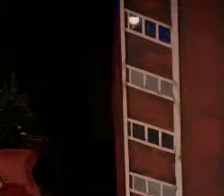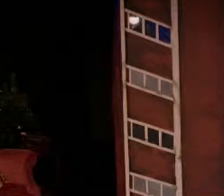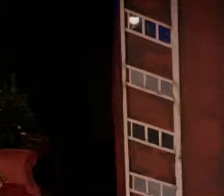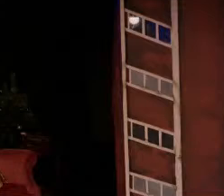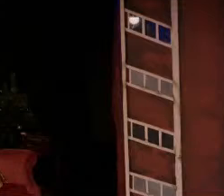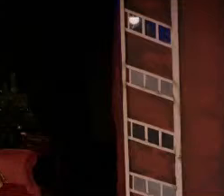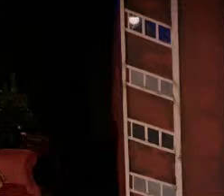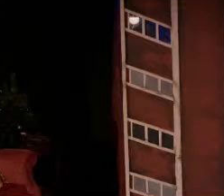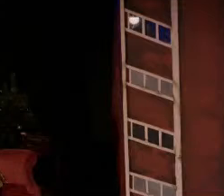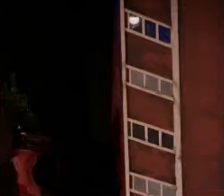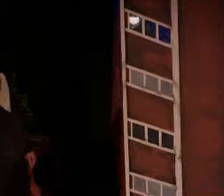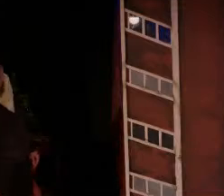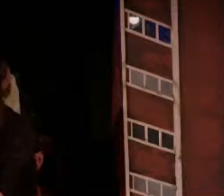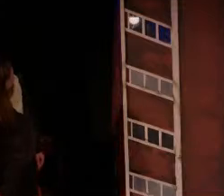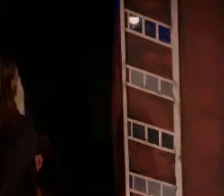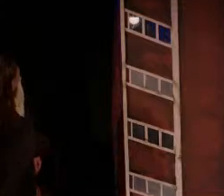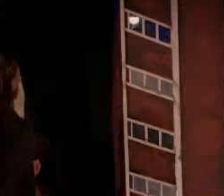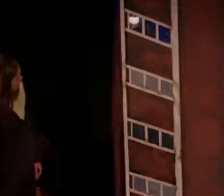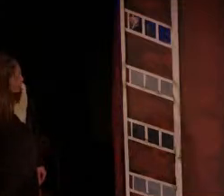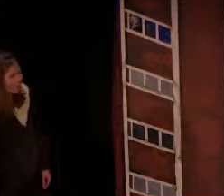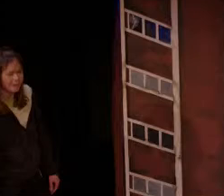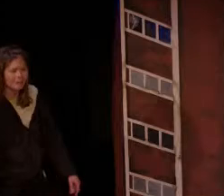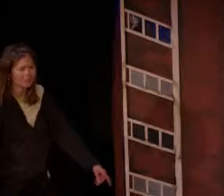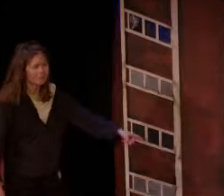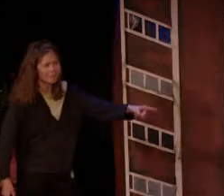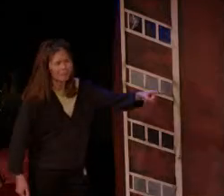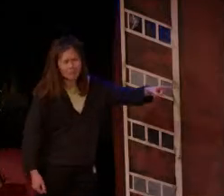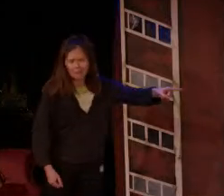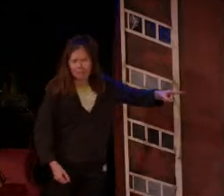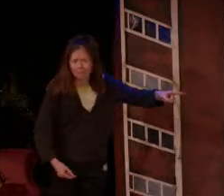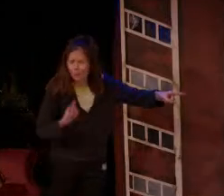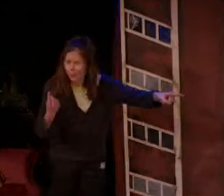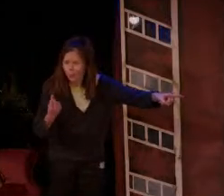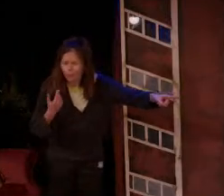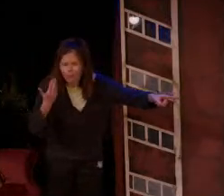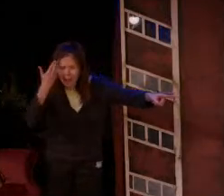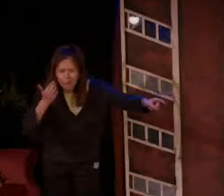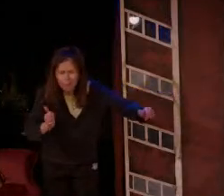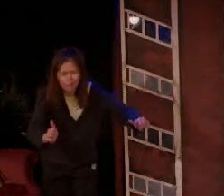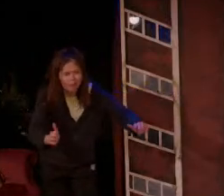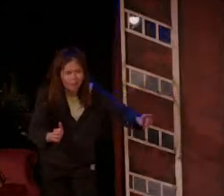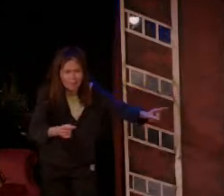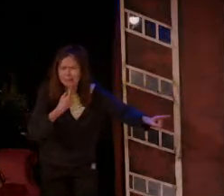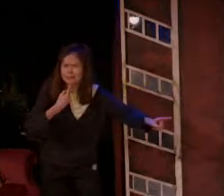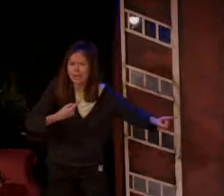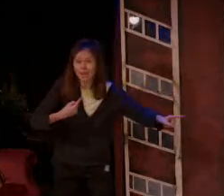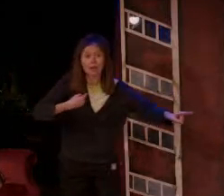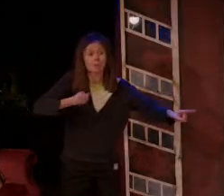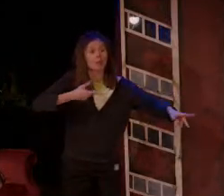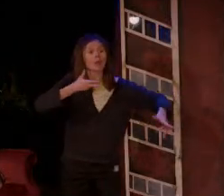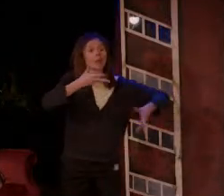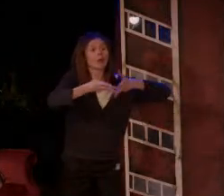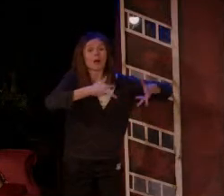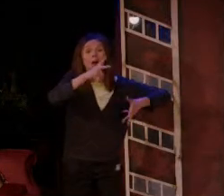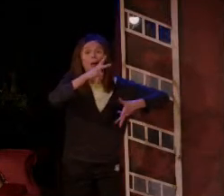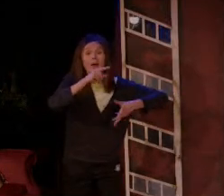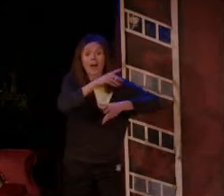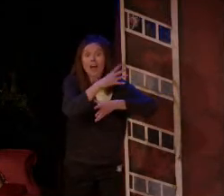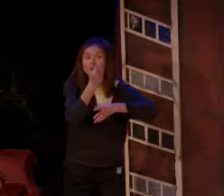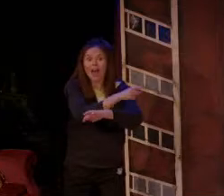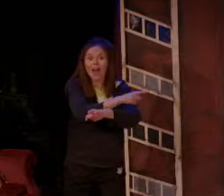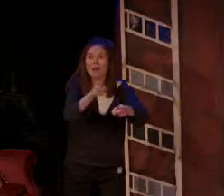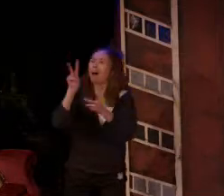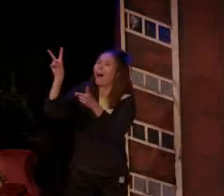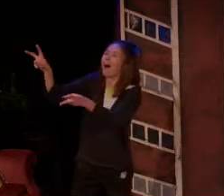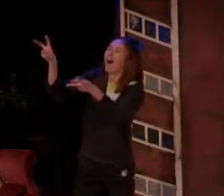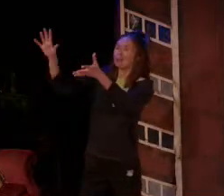I, who please some, test all, bring joy and terror to good and bad,